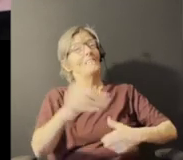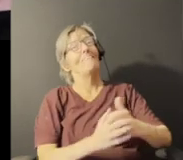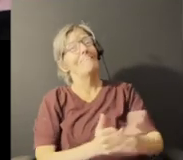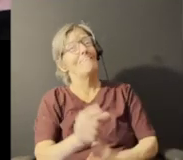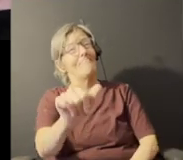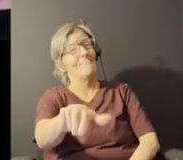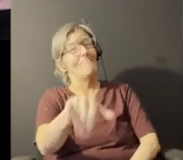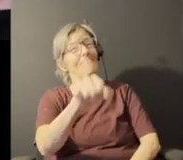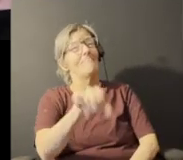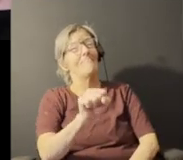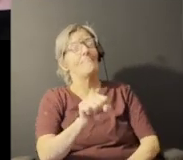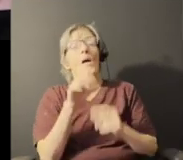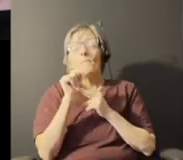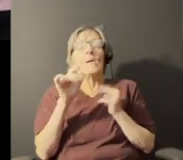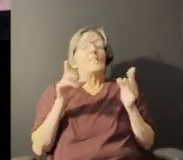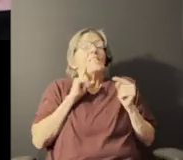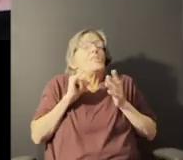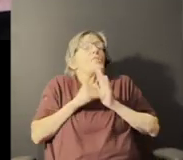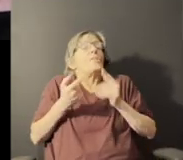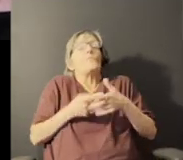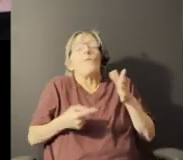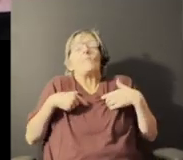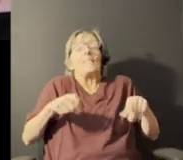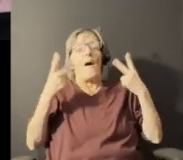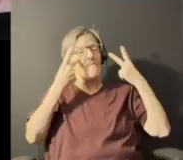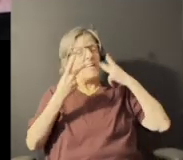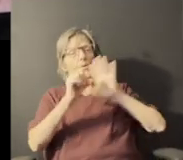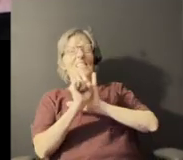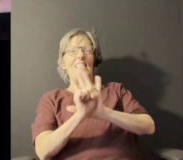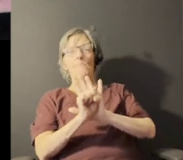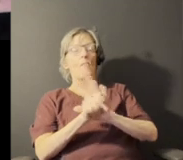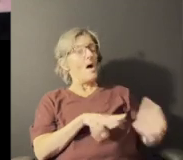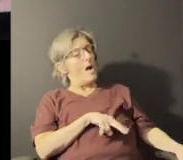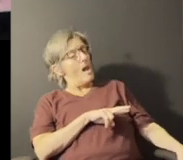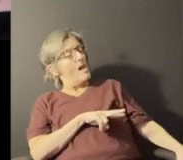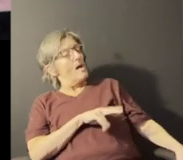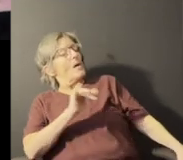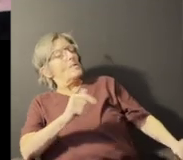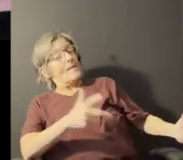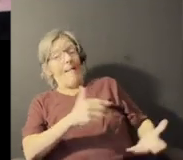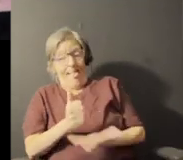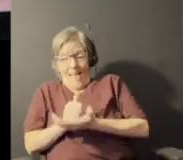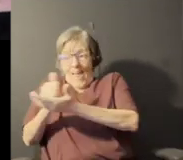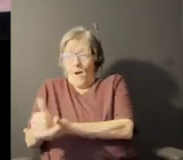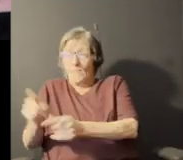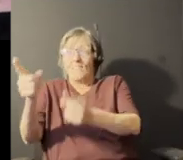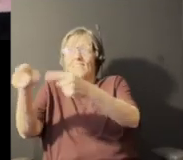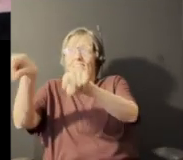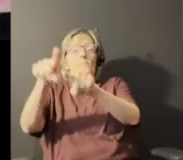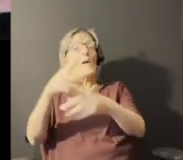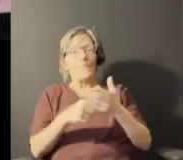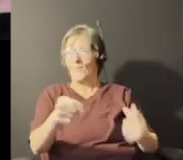uncomfortable. But sometimes it's just what we need is a visual example. And if that helps